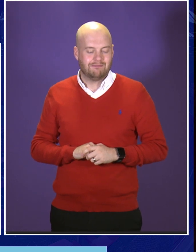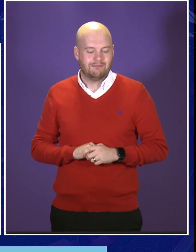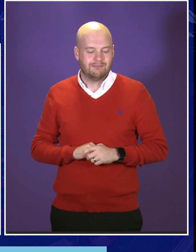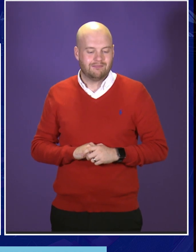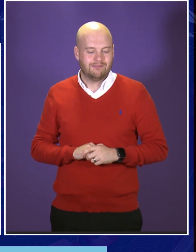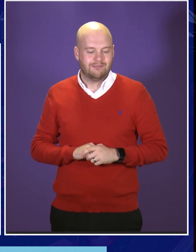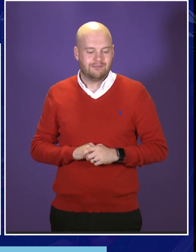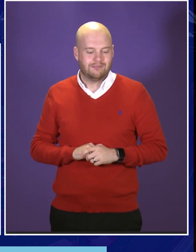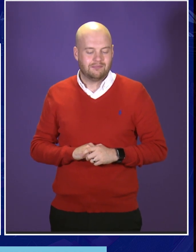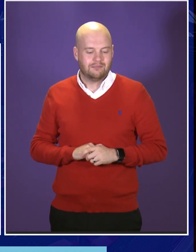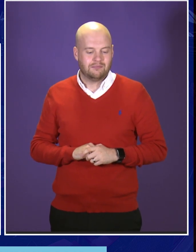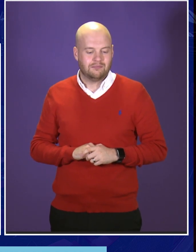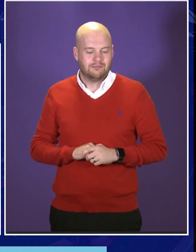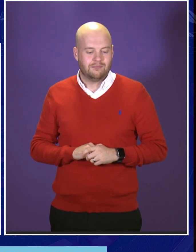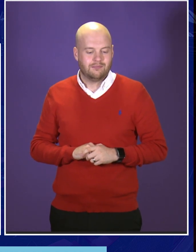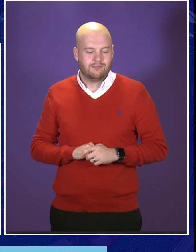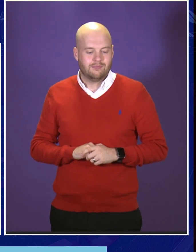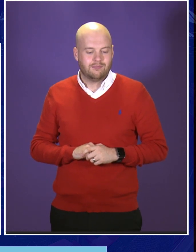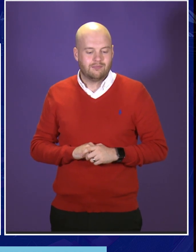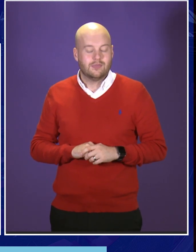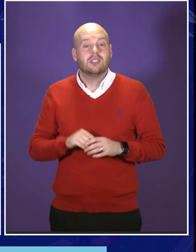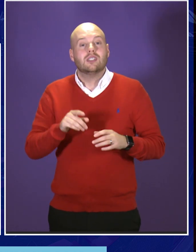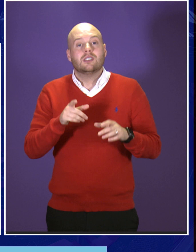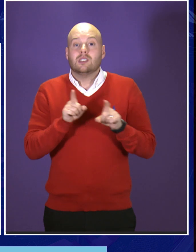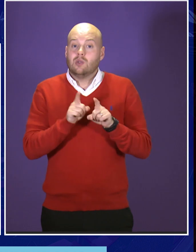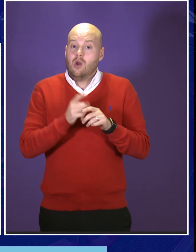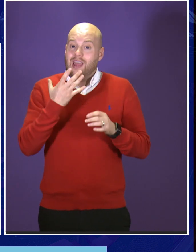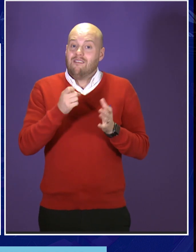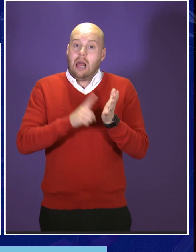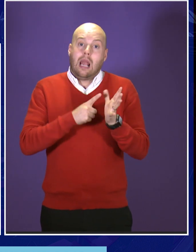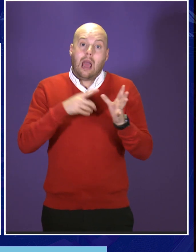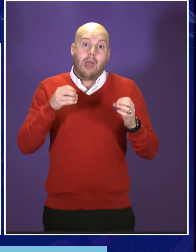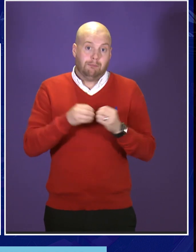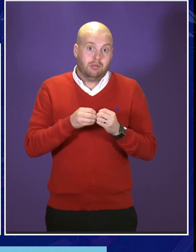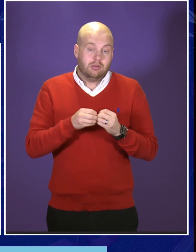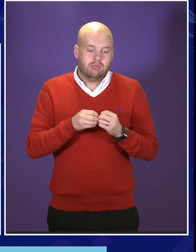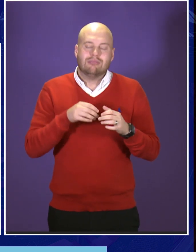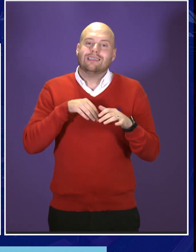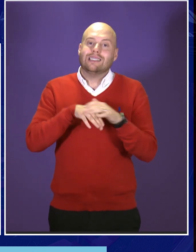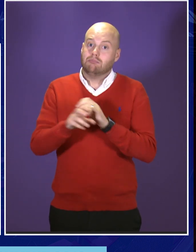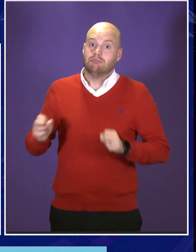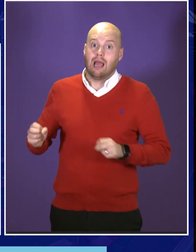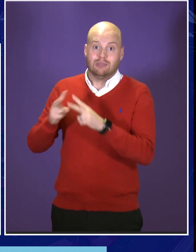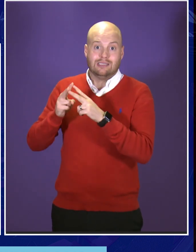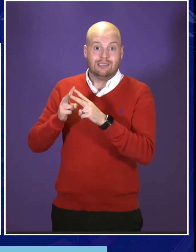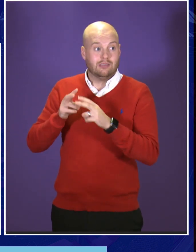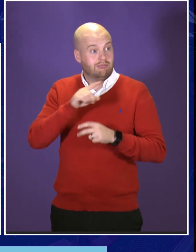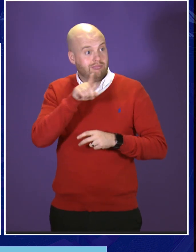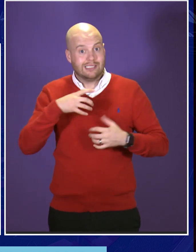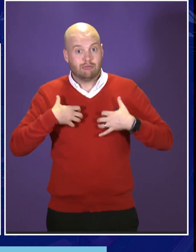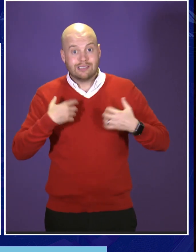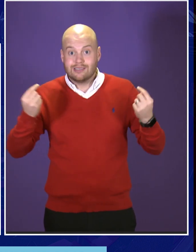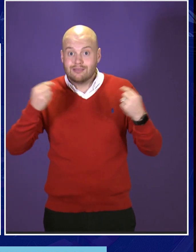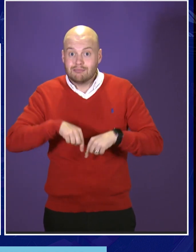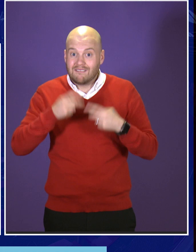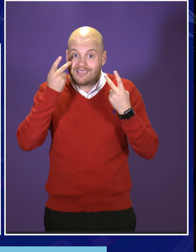at. And then, of course, we have a lab. This is in Paris. Everybody, let me know if you'd like to come. Send me an email. You're welcome